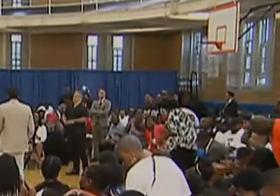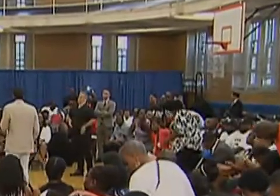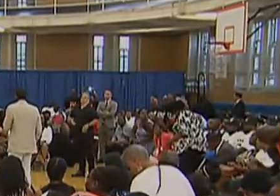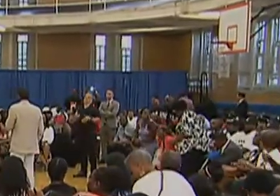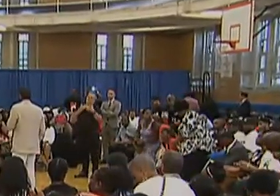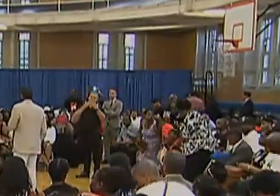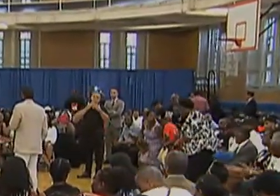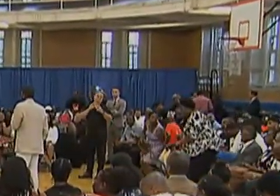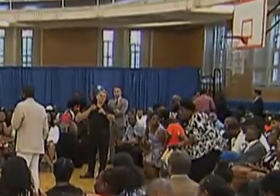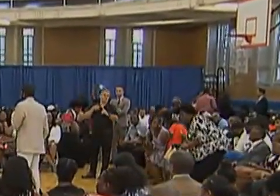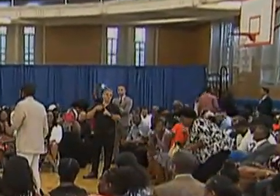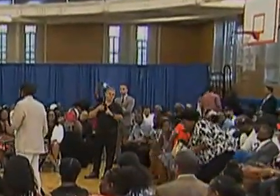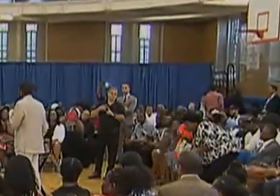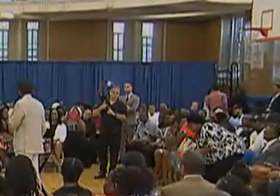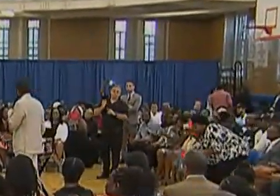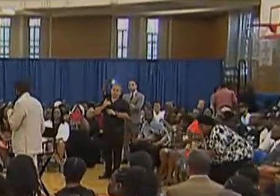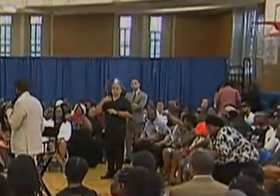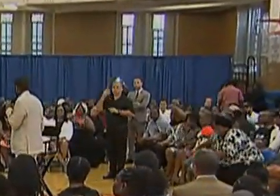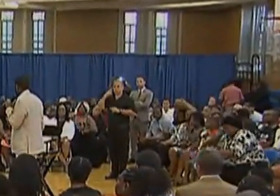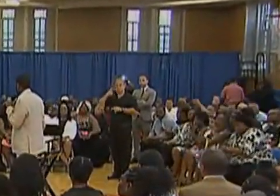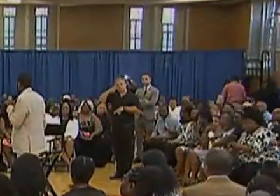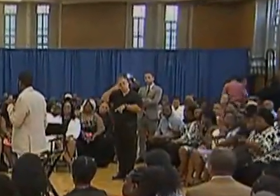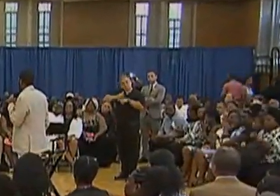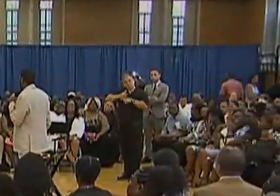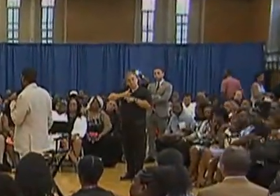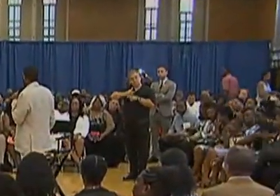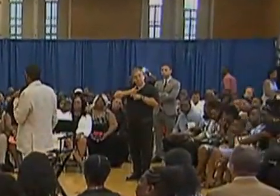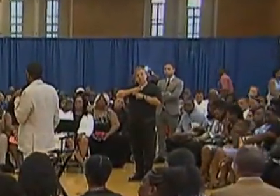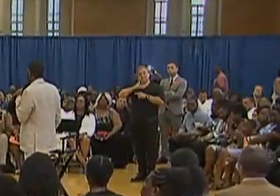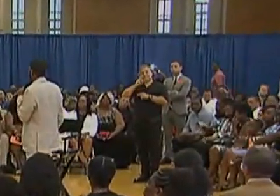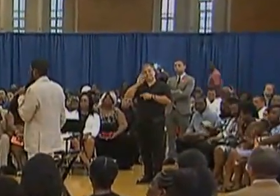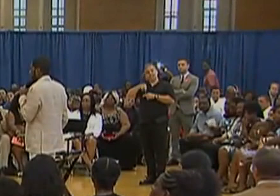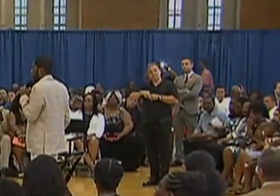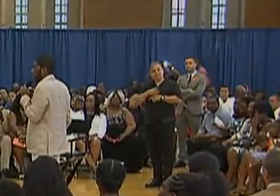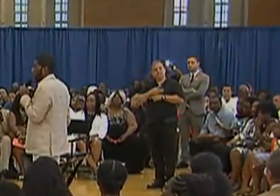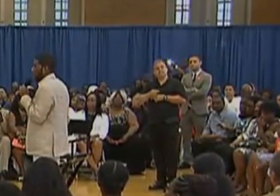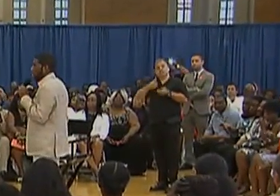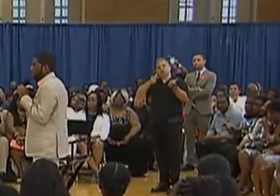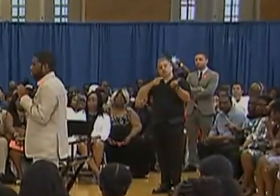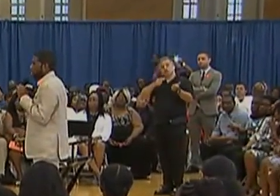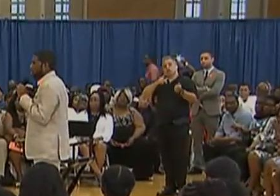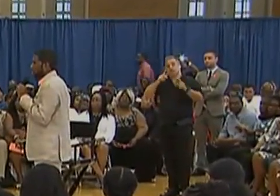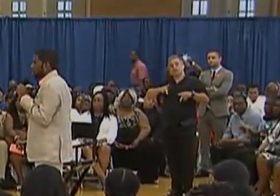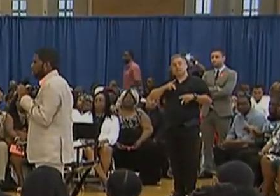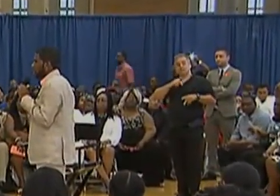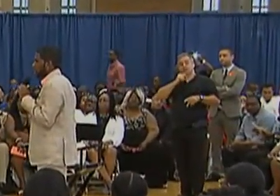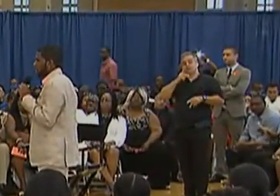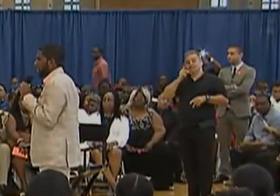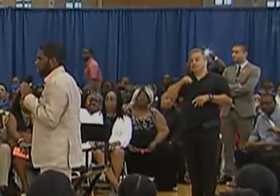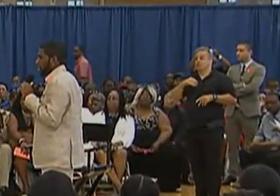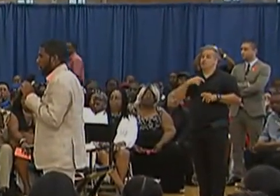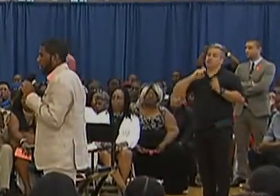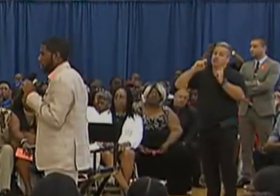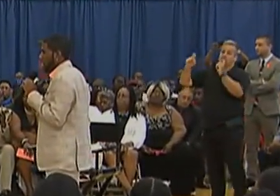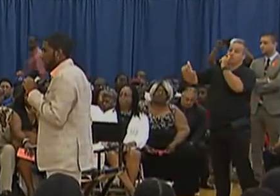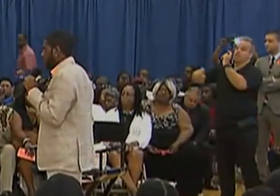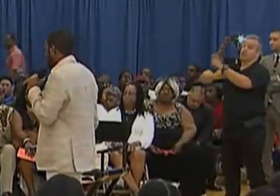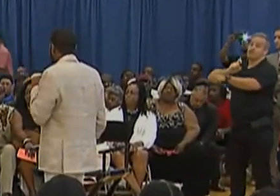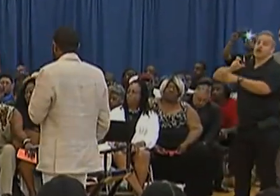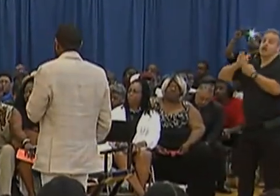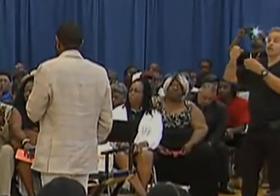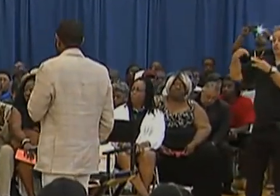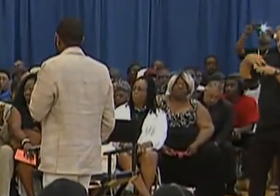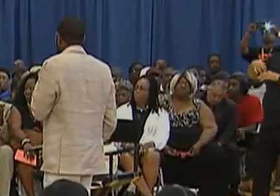Second, we know that murders are down and shootings are down. We do give a lot of credit to our partners in the police department. Thank you very much.